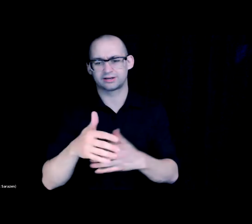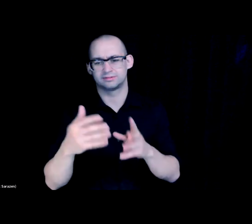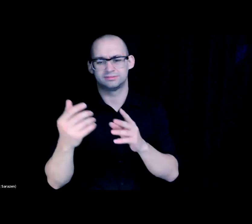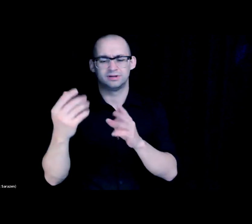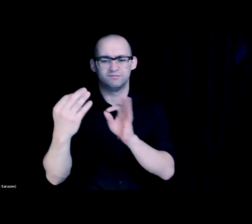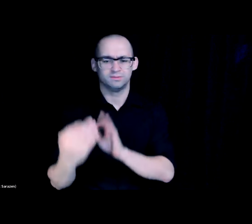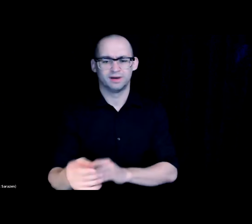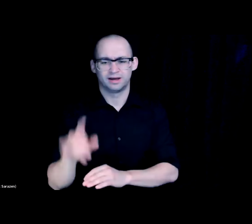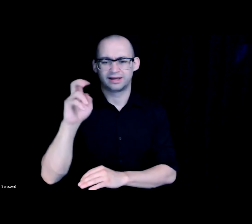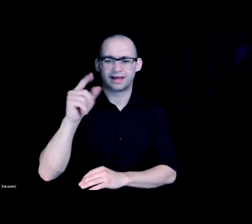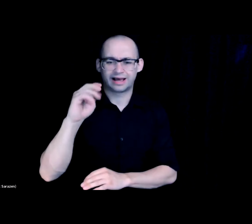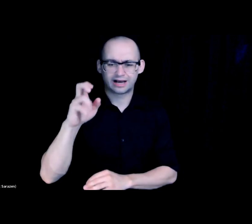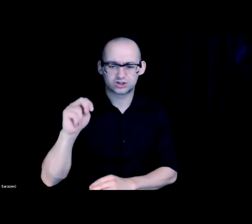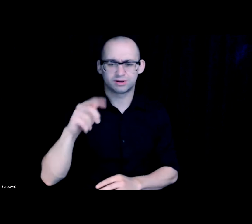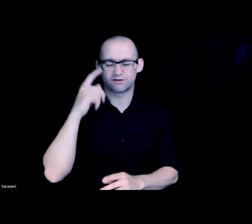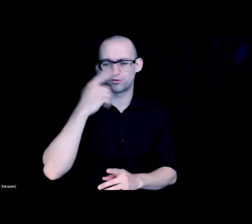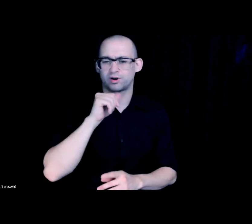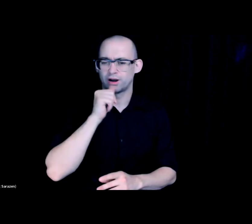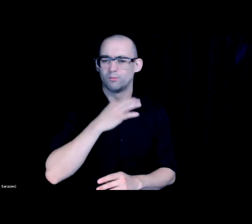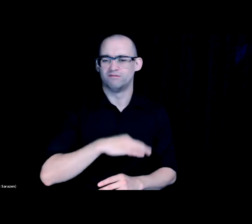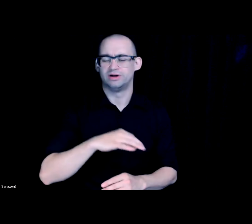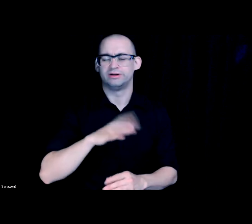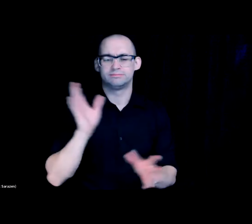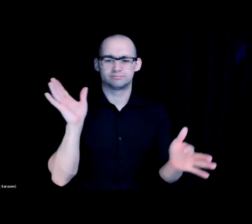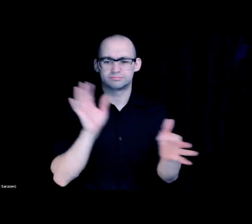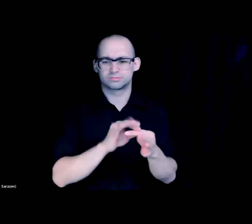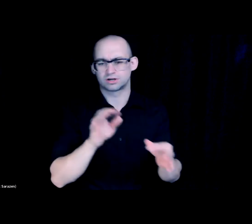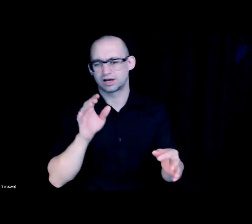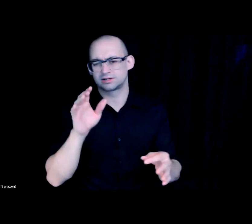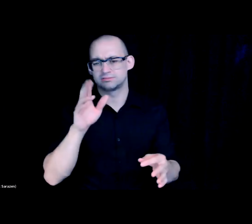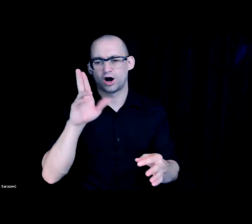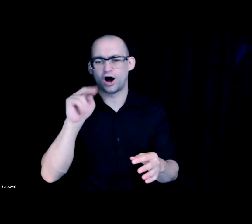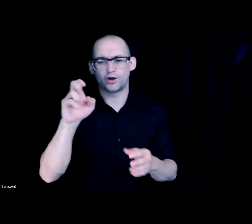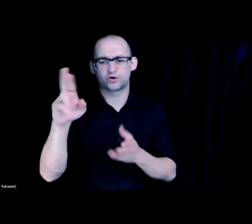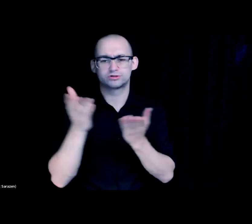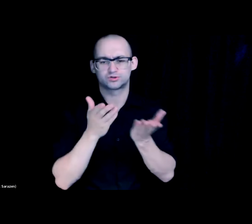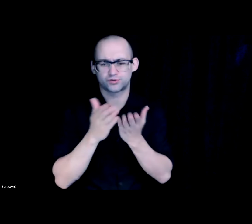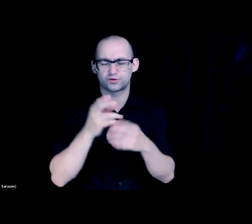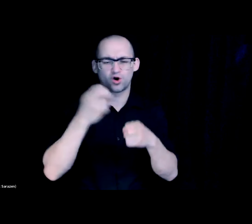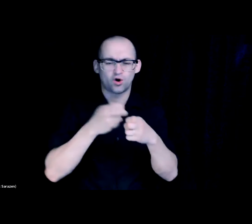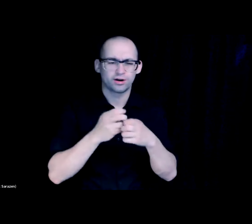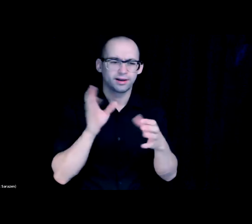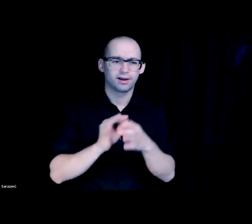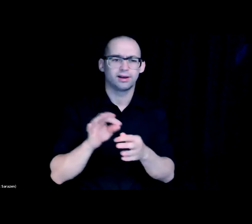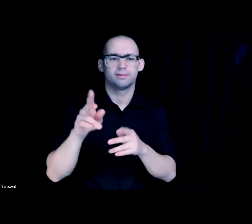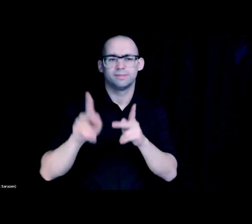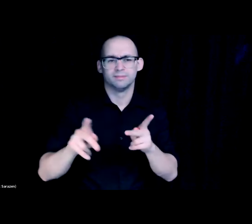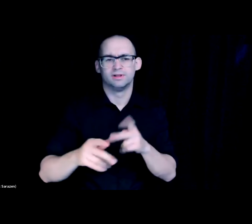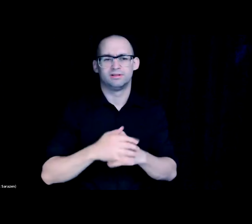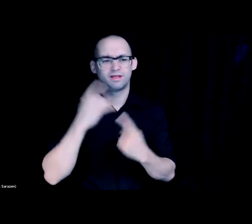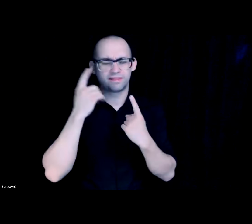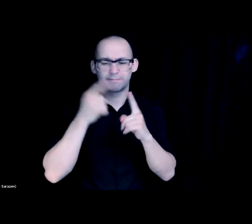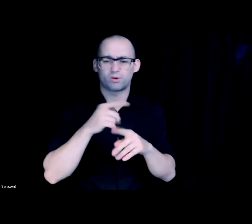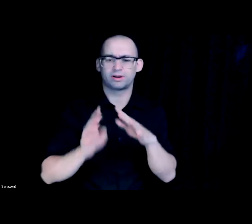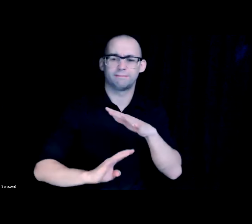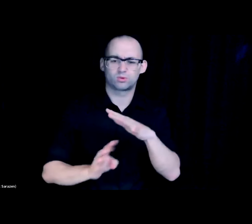and nonprofits to reach underserved and hard to reach populations. That's the people you typically think of,